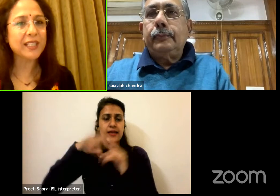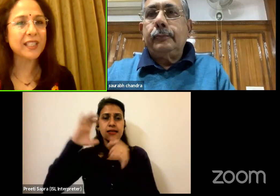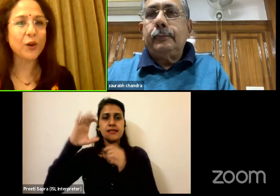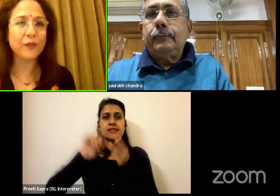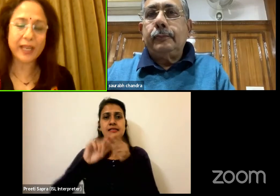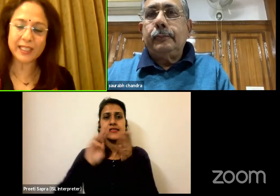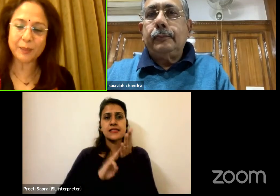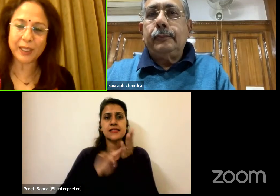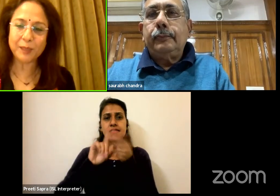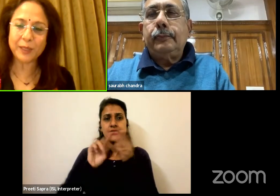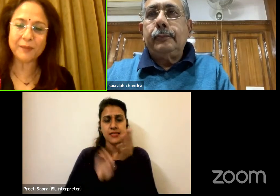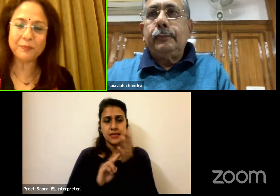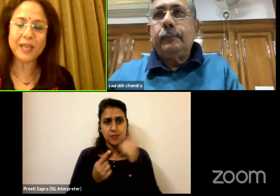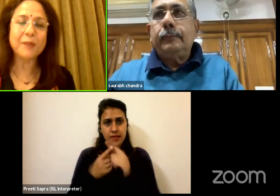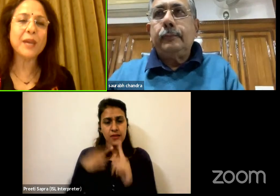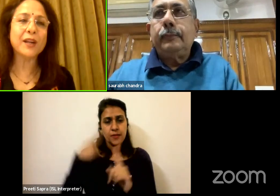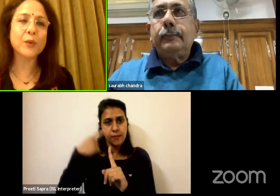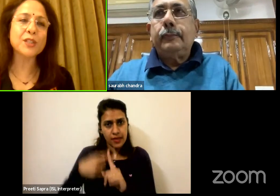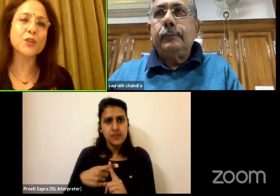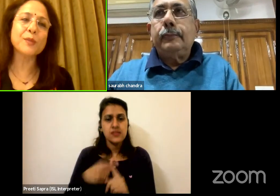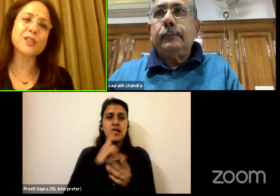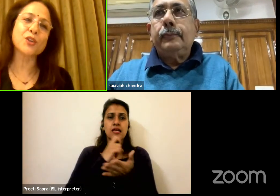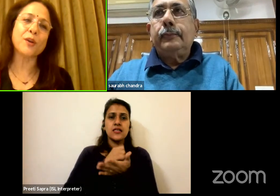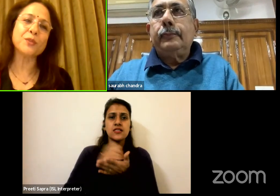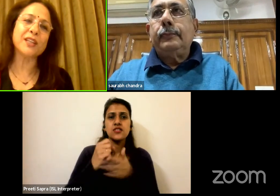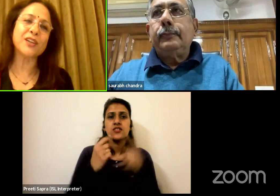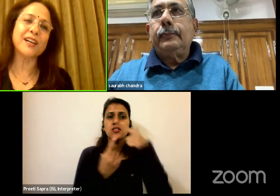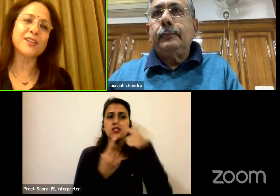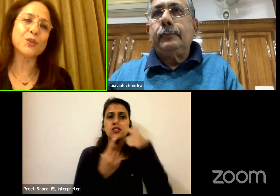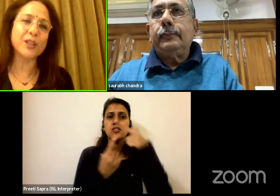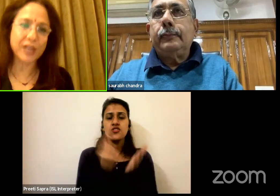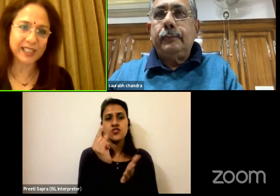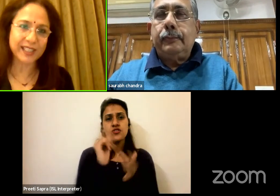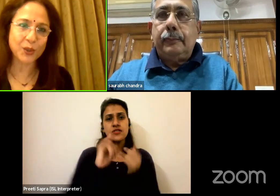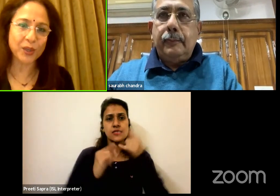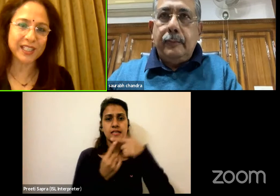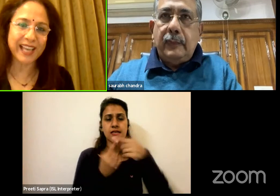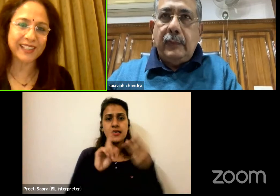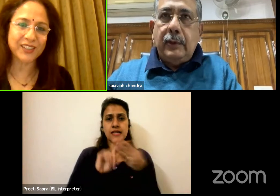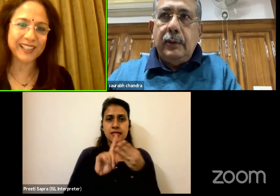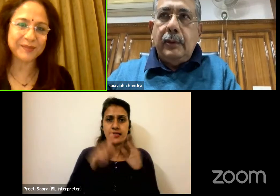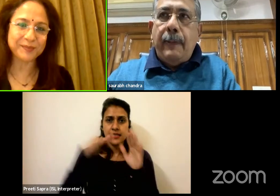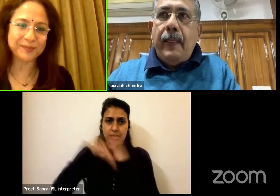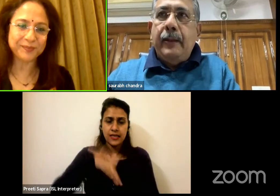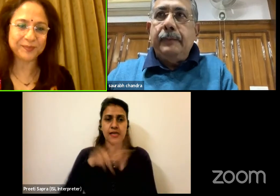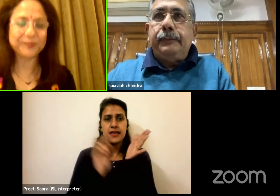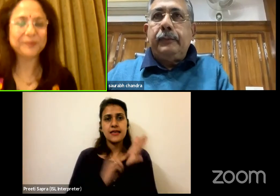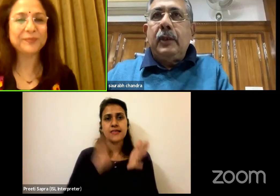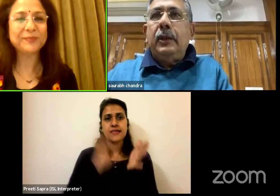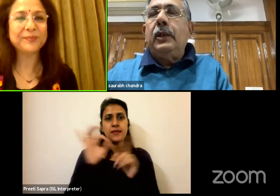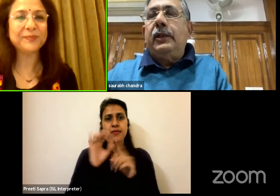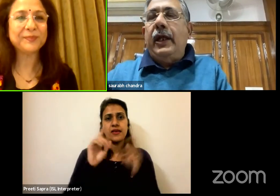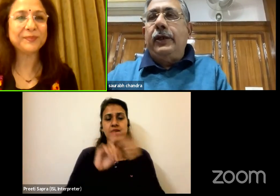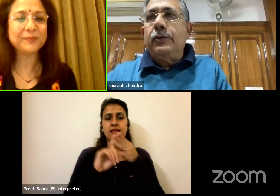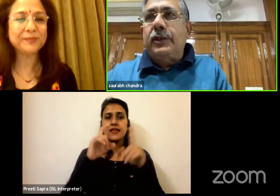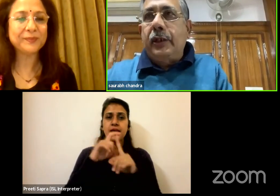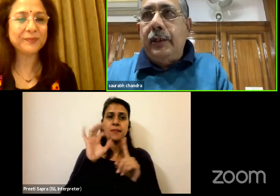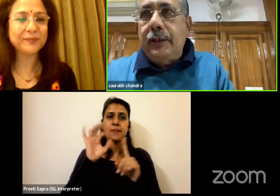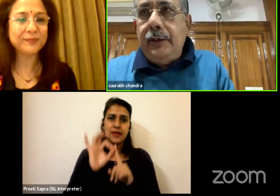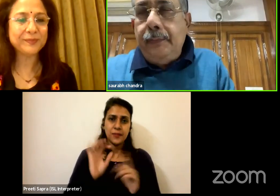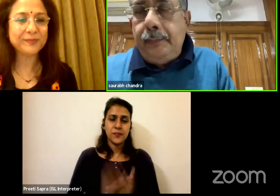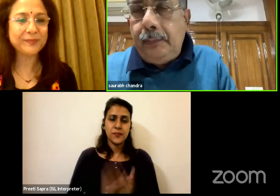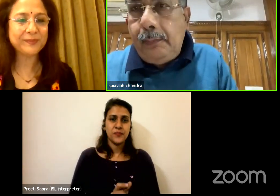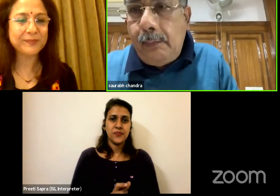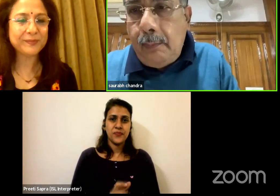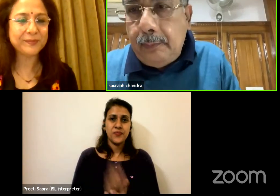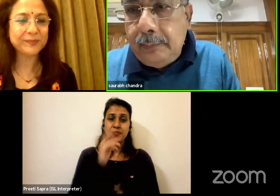a trustee of NCPEDP. May I request you, Mr. Saurabh Chandra, to address this August gathering. Thank you,